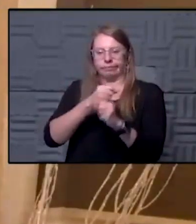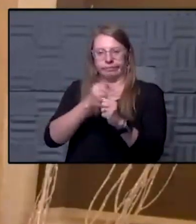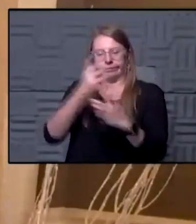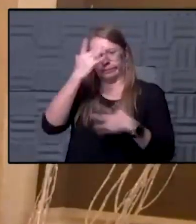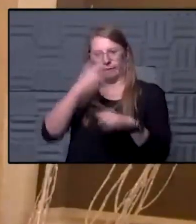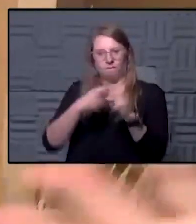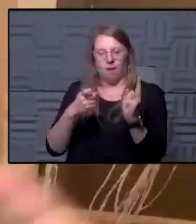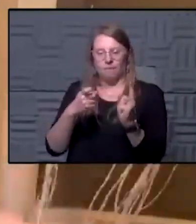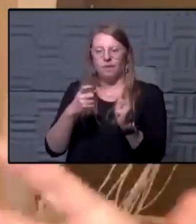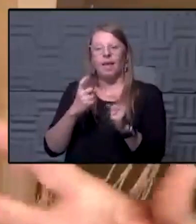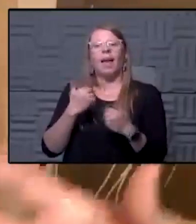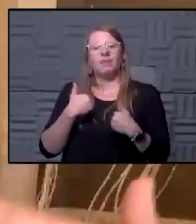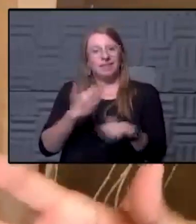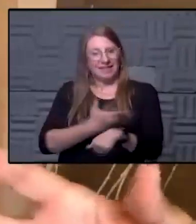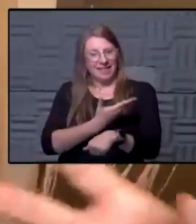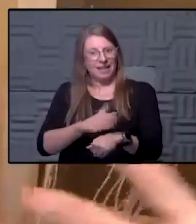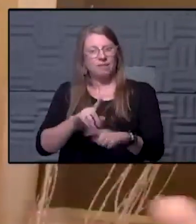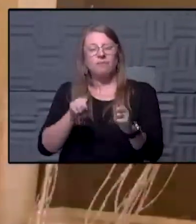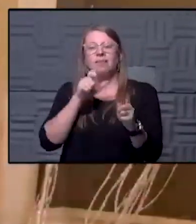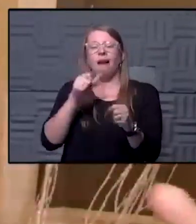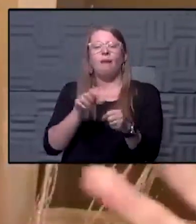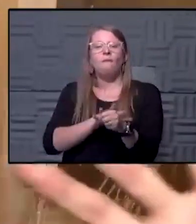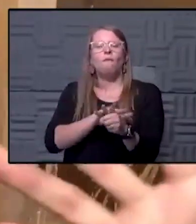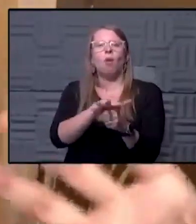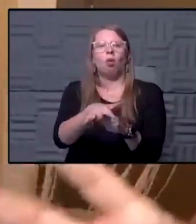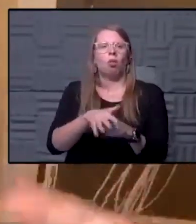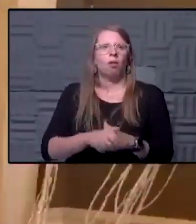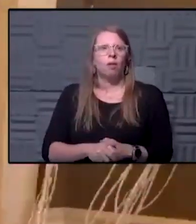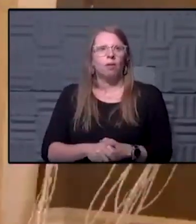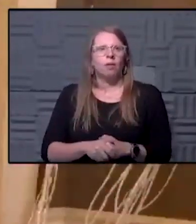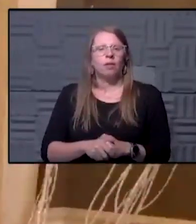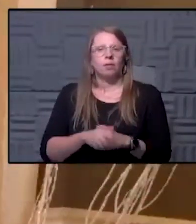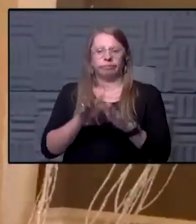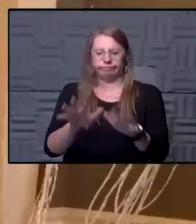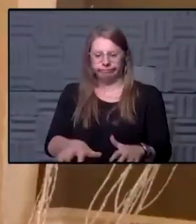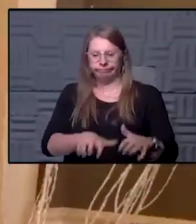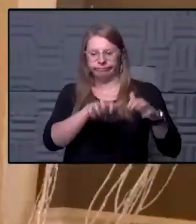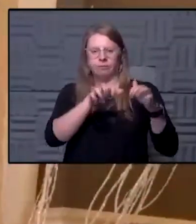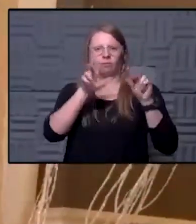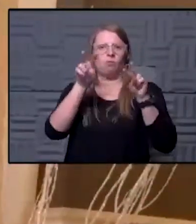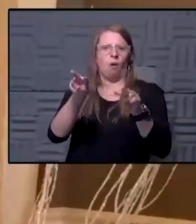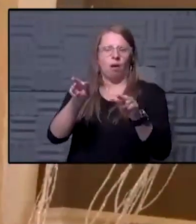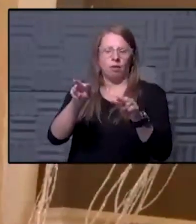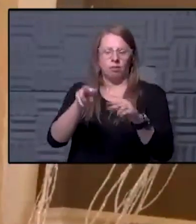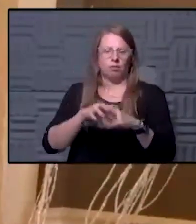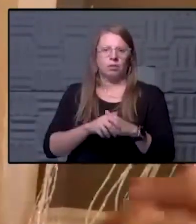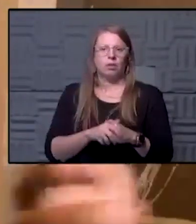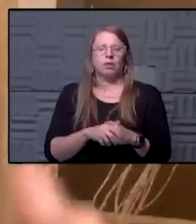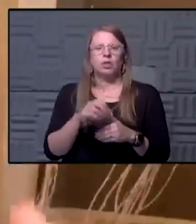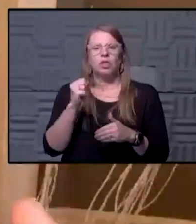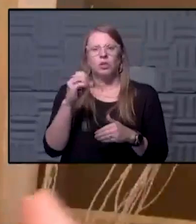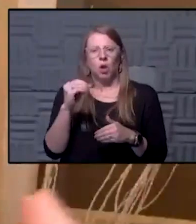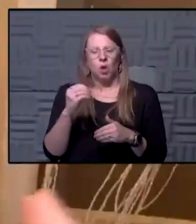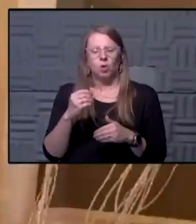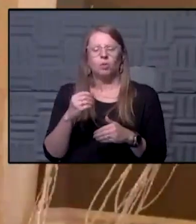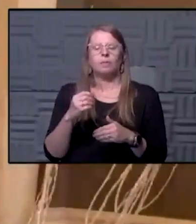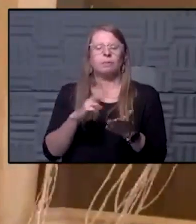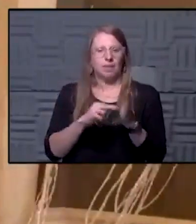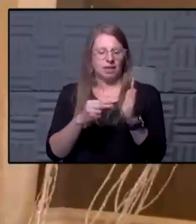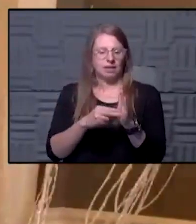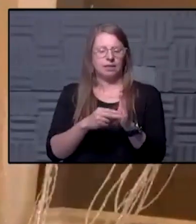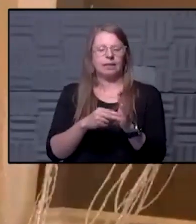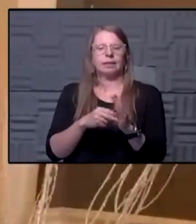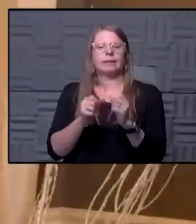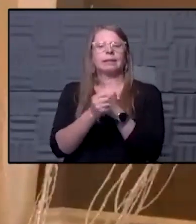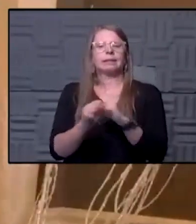have singing, but we don't have a full congregation. So consequently, we have safe distancing, but it